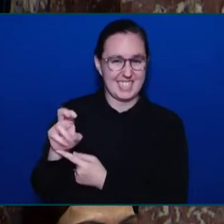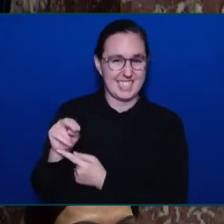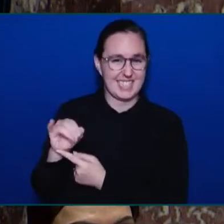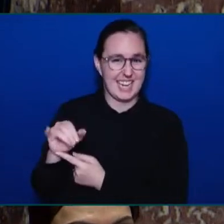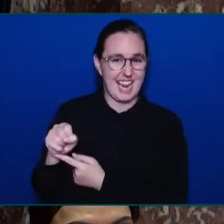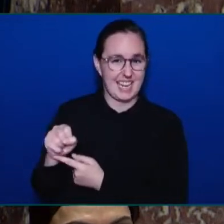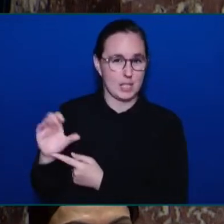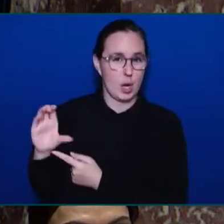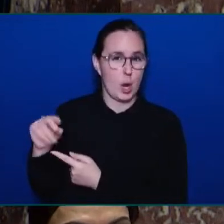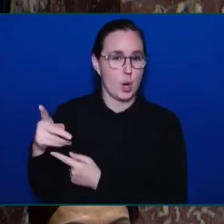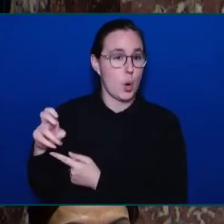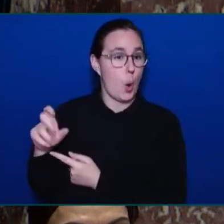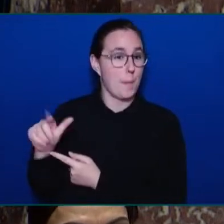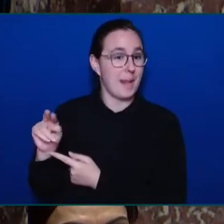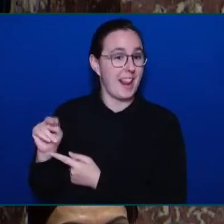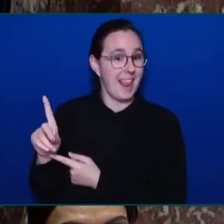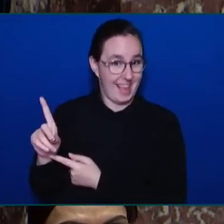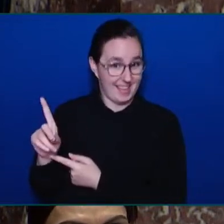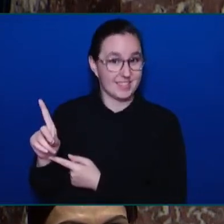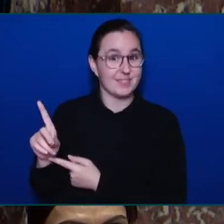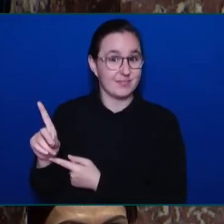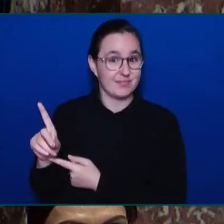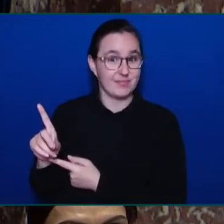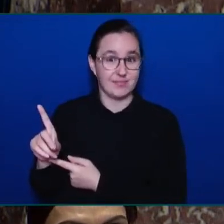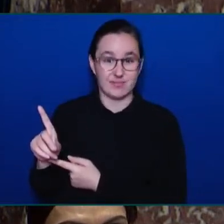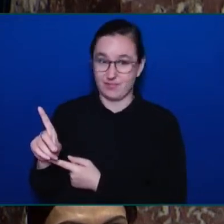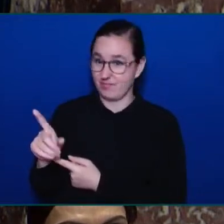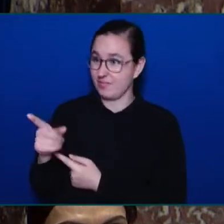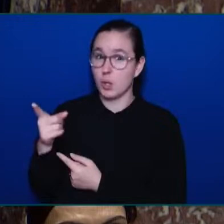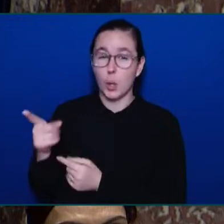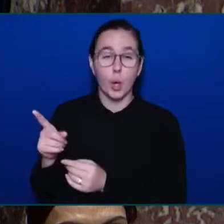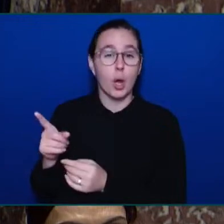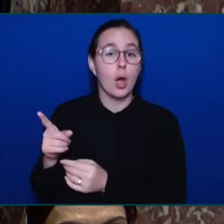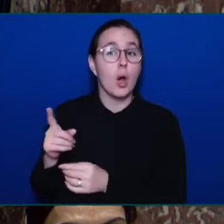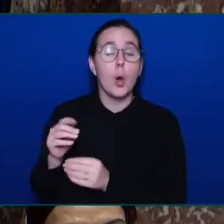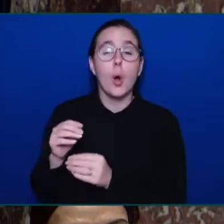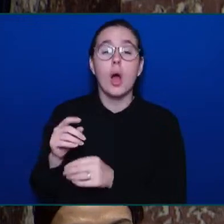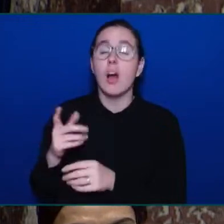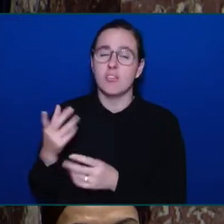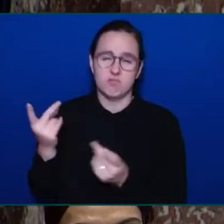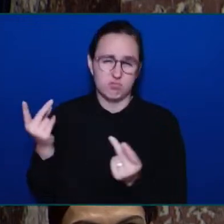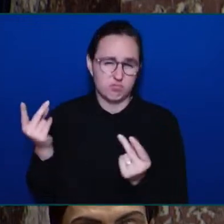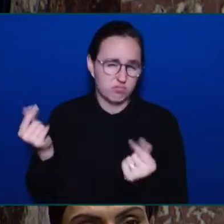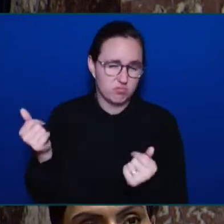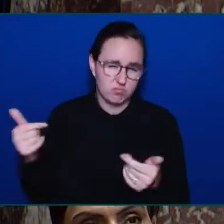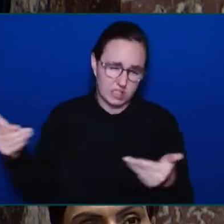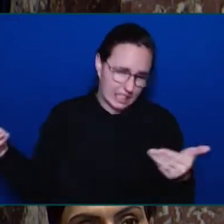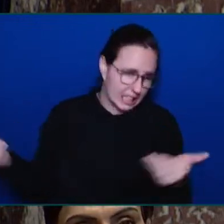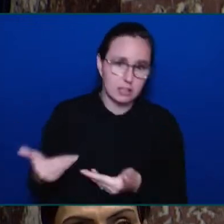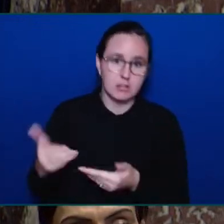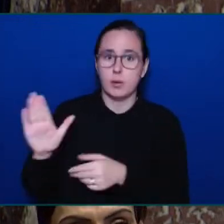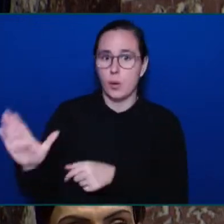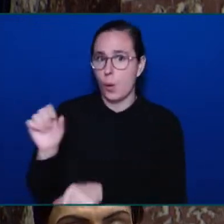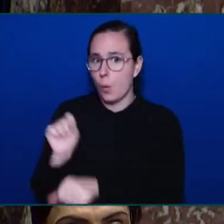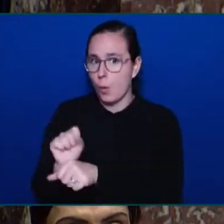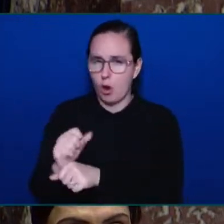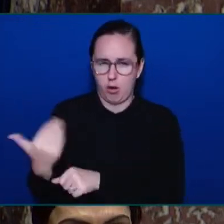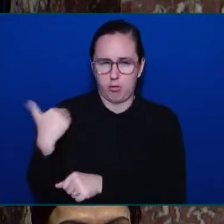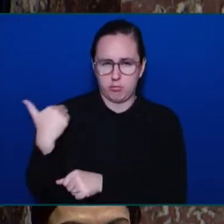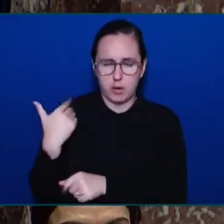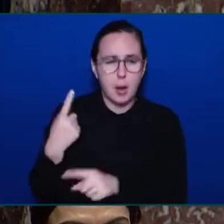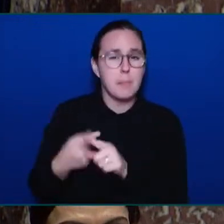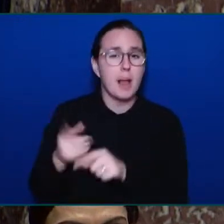important work that he and hundreds of volunteers had been doing to protect, enhance, and repair our wetlands, creeks, streams,